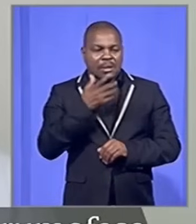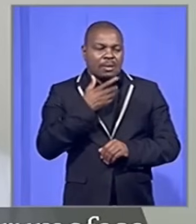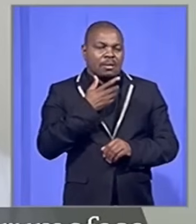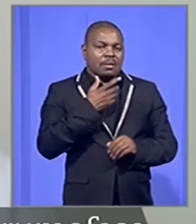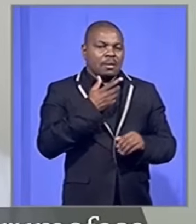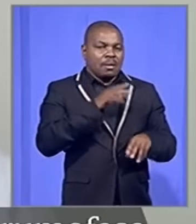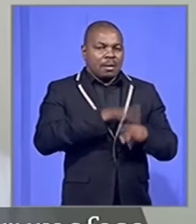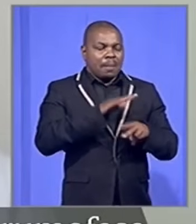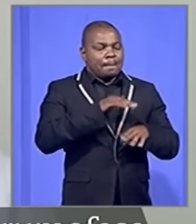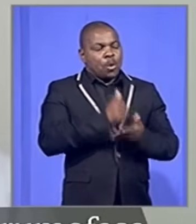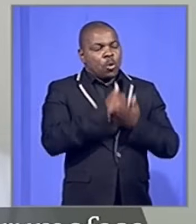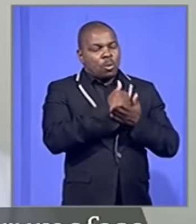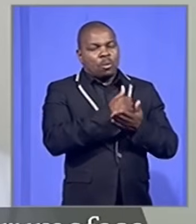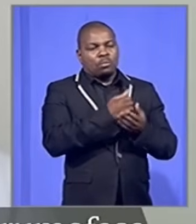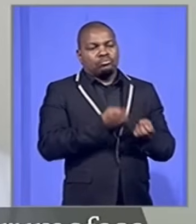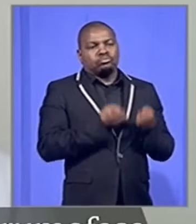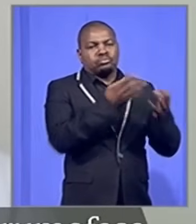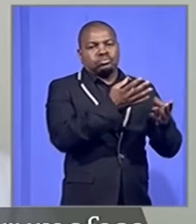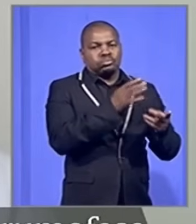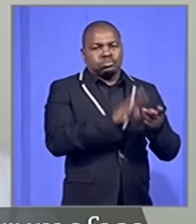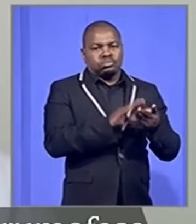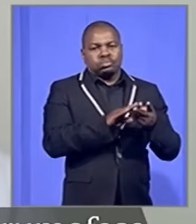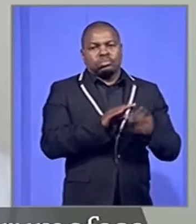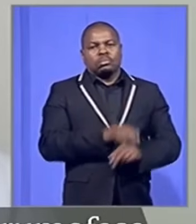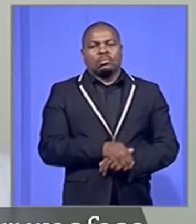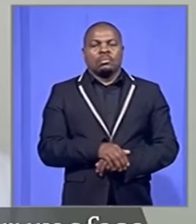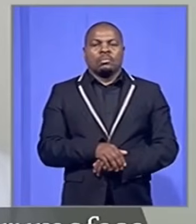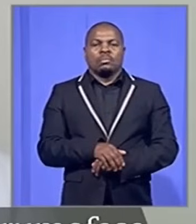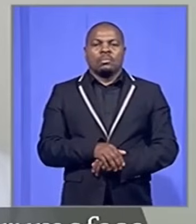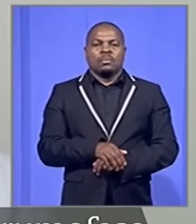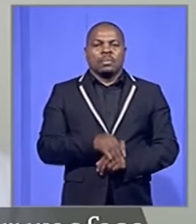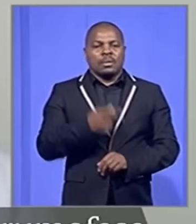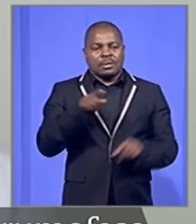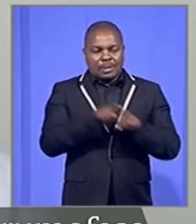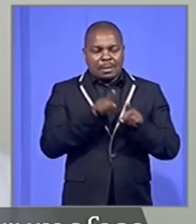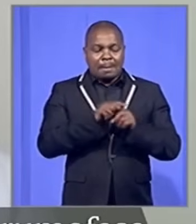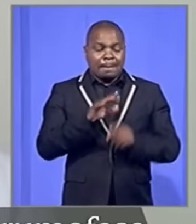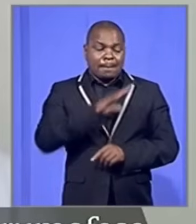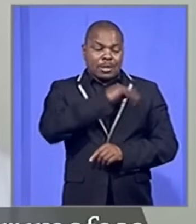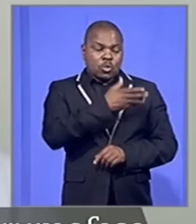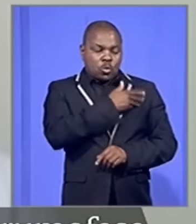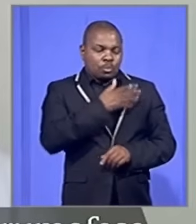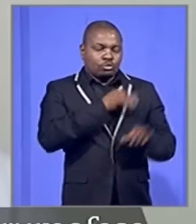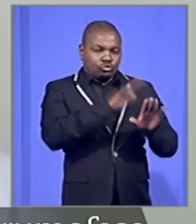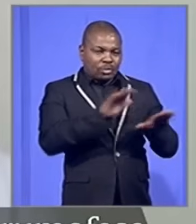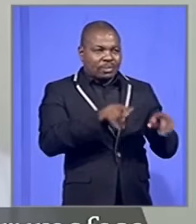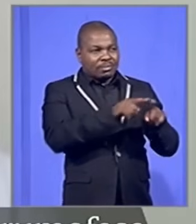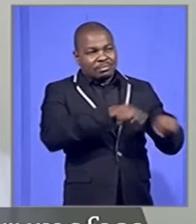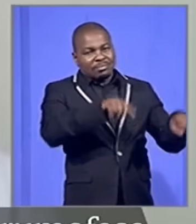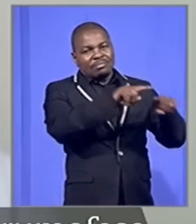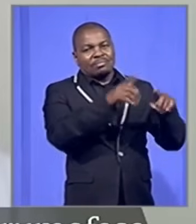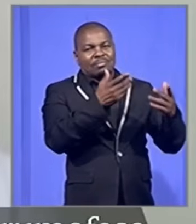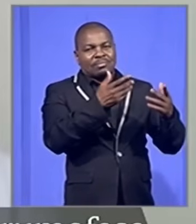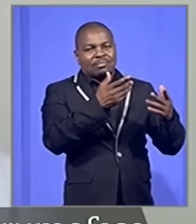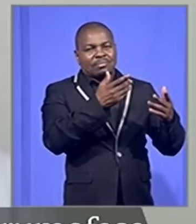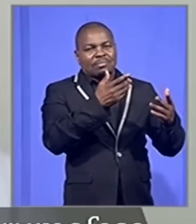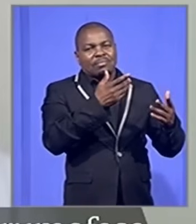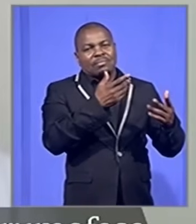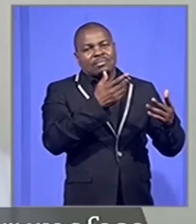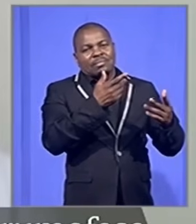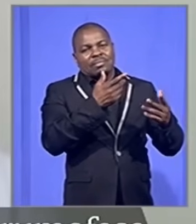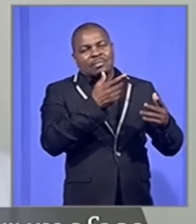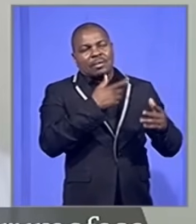level of aid coming into Gaza, and of course release the Palestinian women and children from Israeli